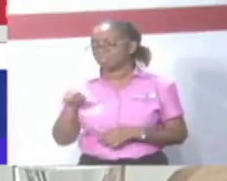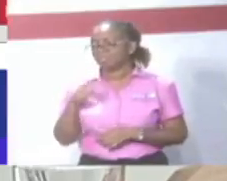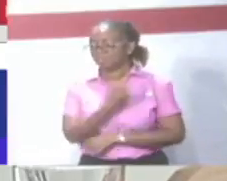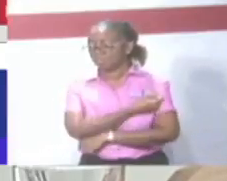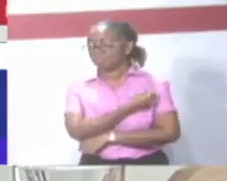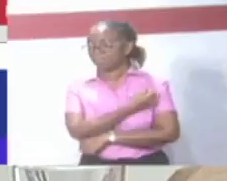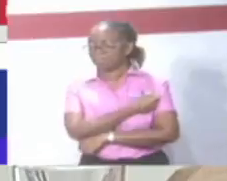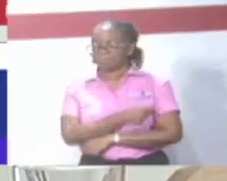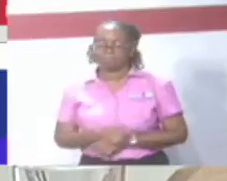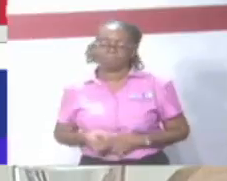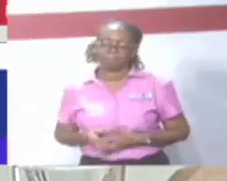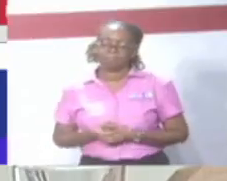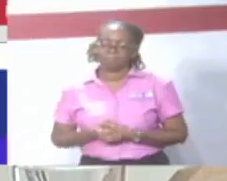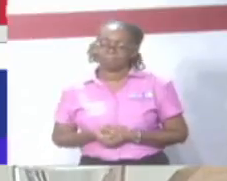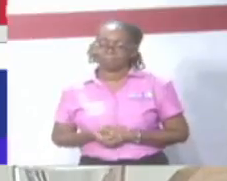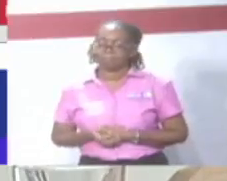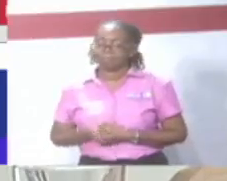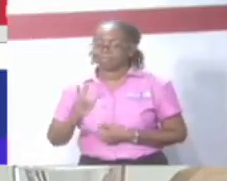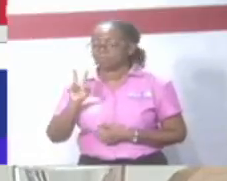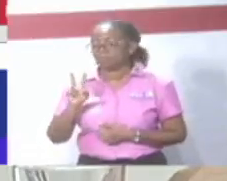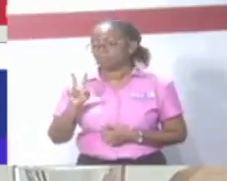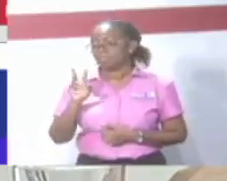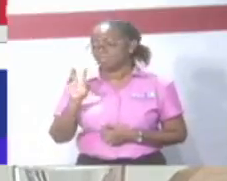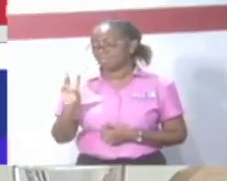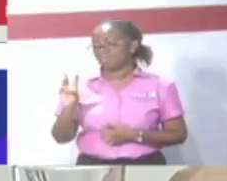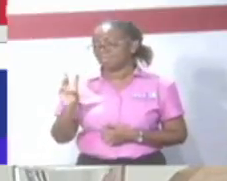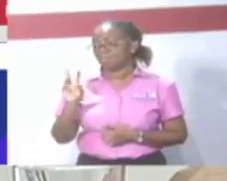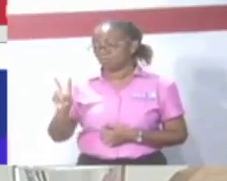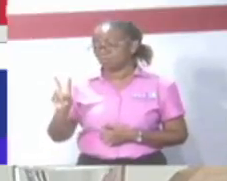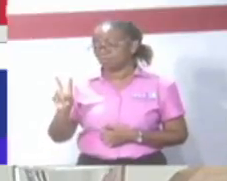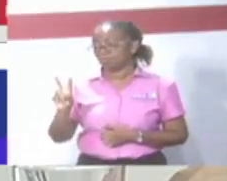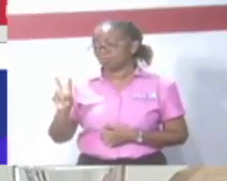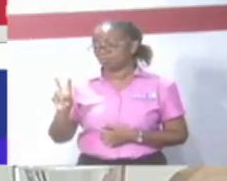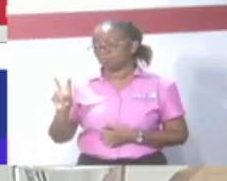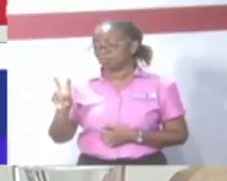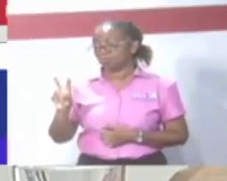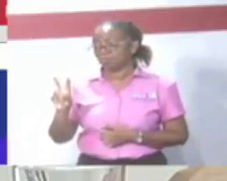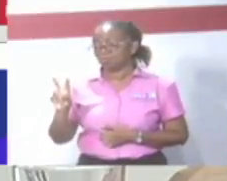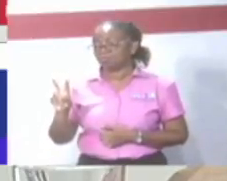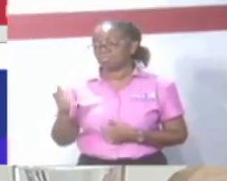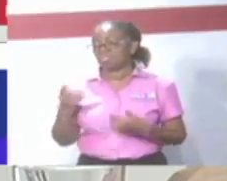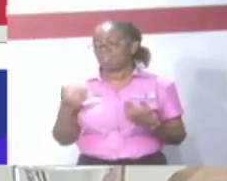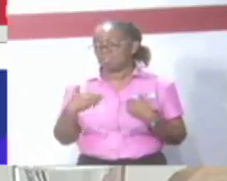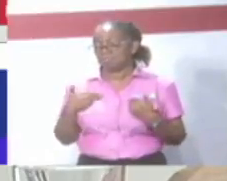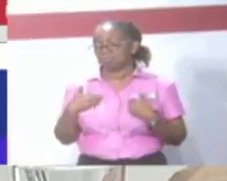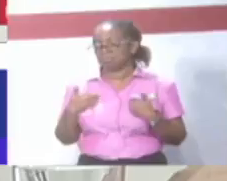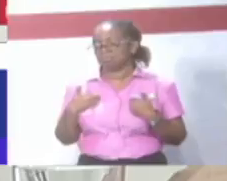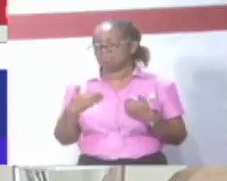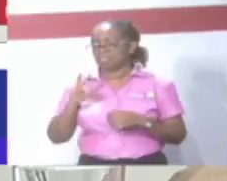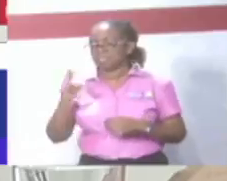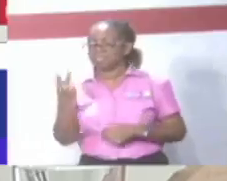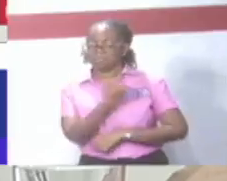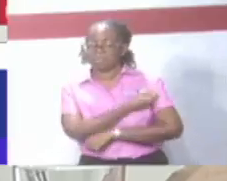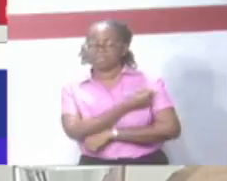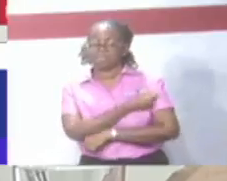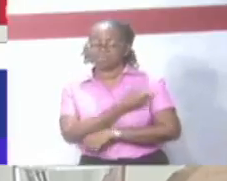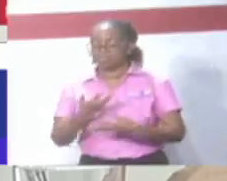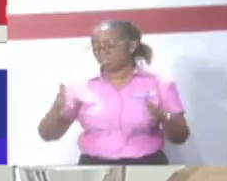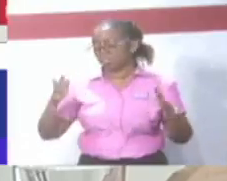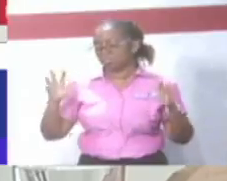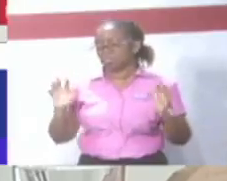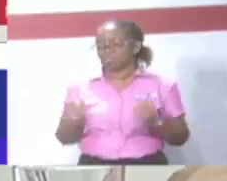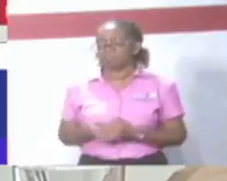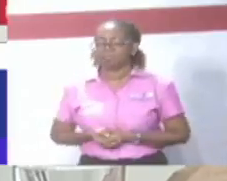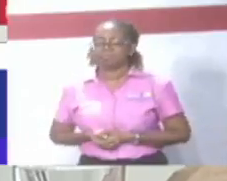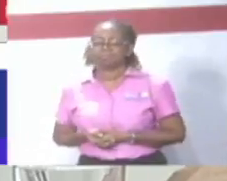and 262 of that 609 have actually accessed their second dose. So those